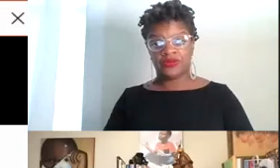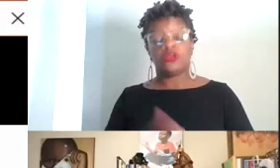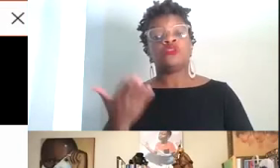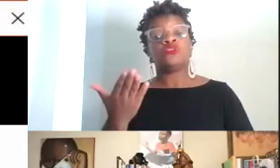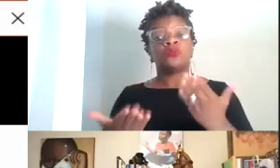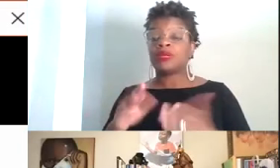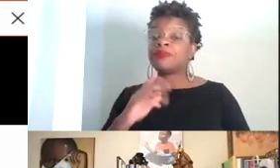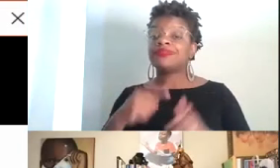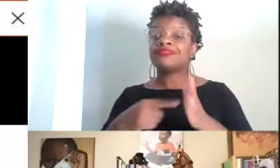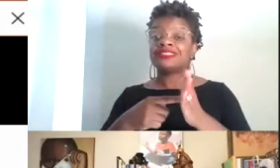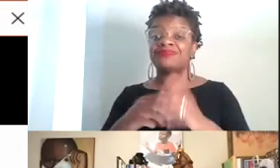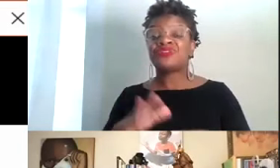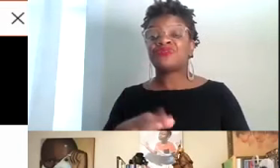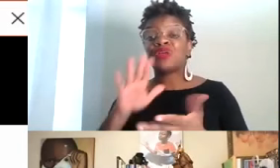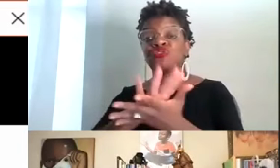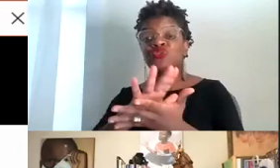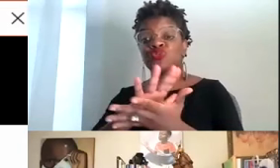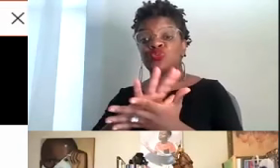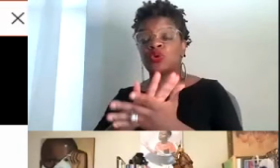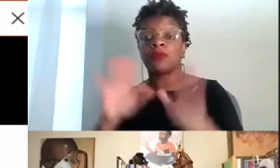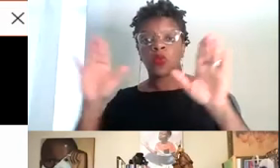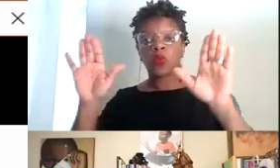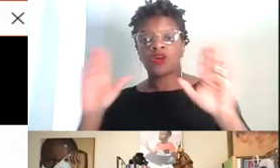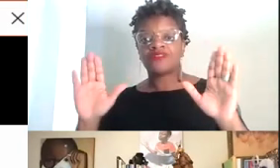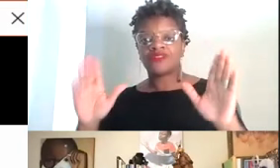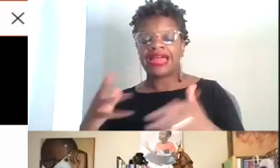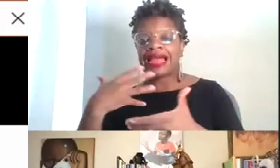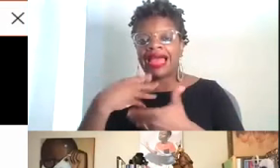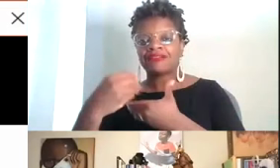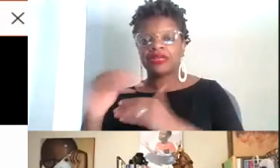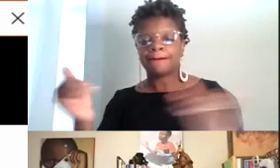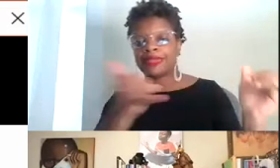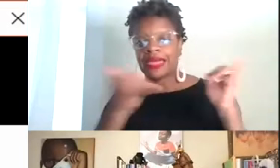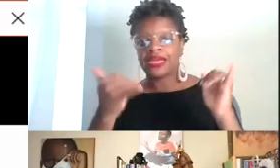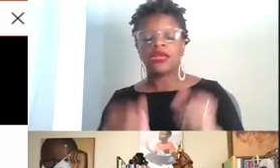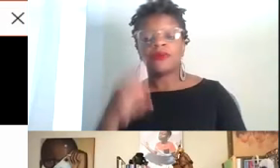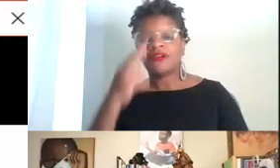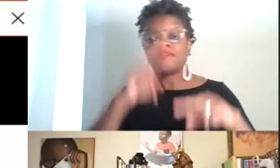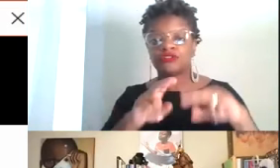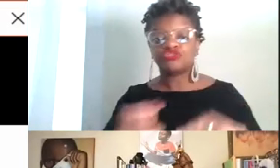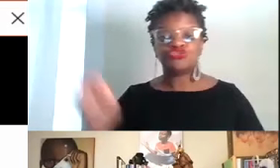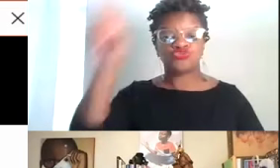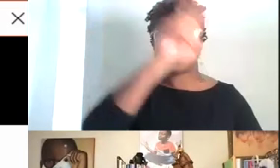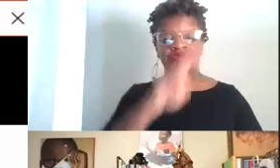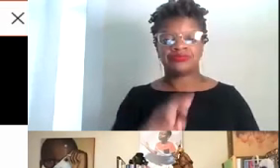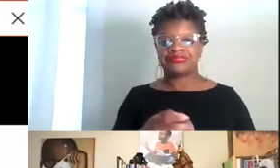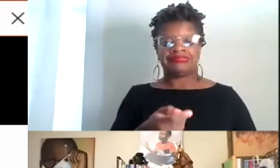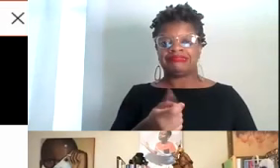really great at recess, but not so great at field trips. And so the experience is really